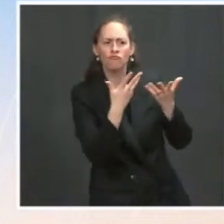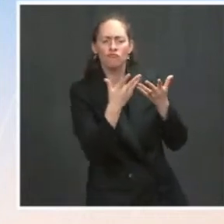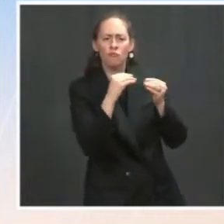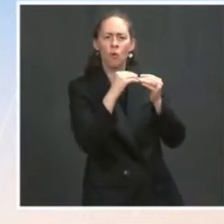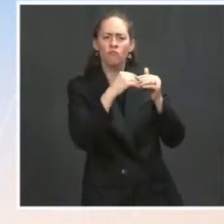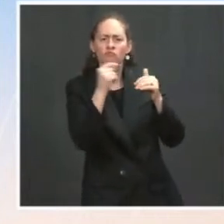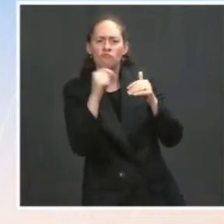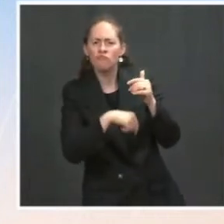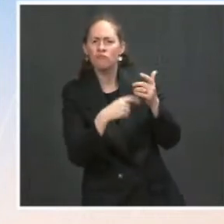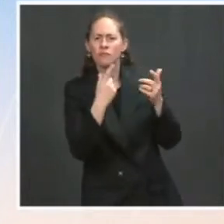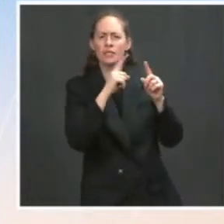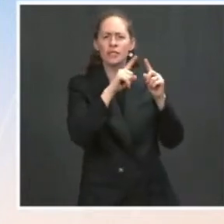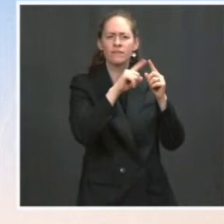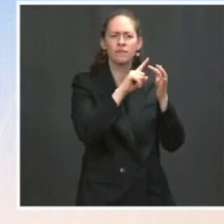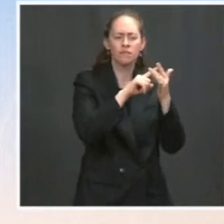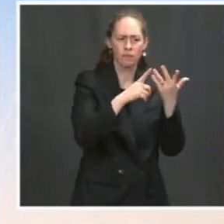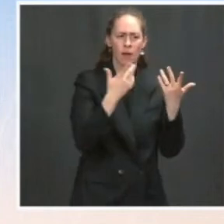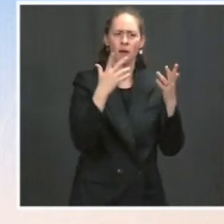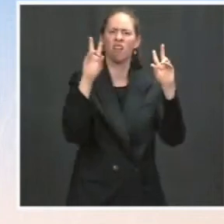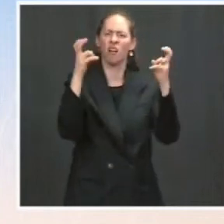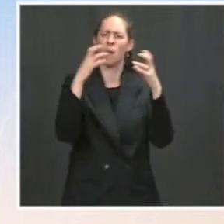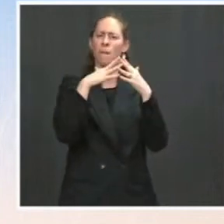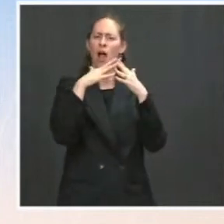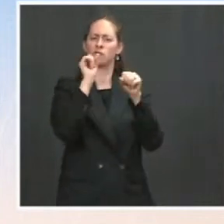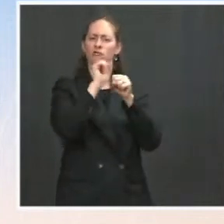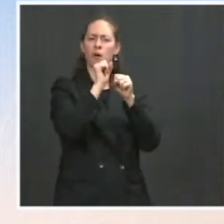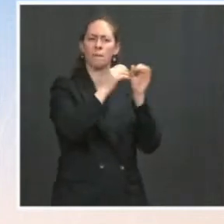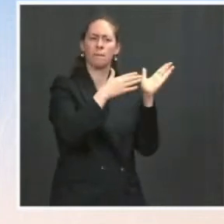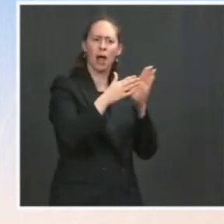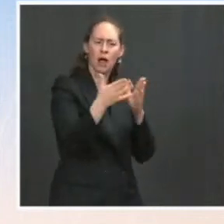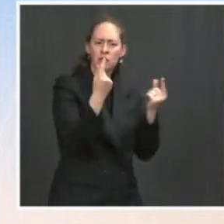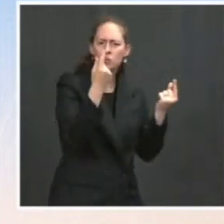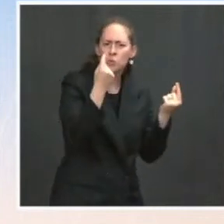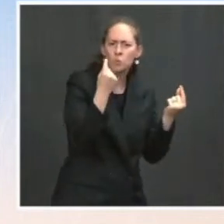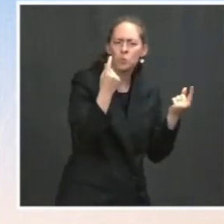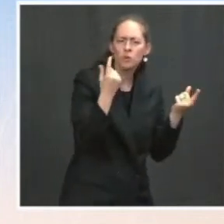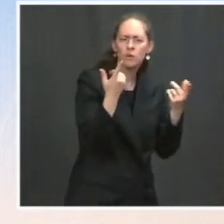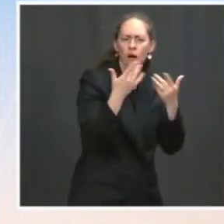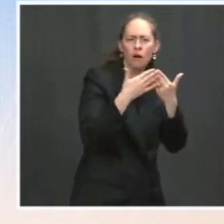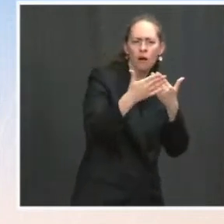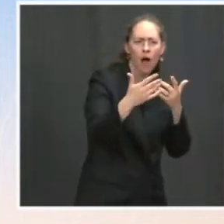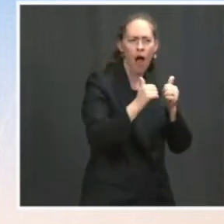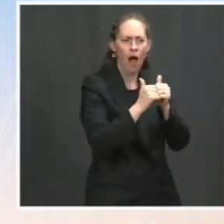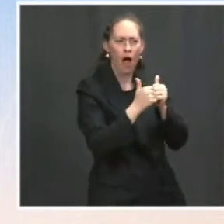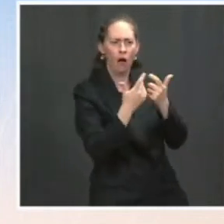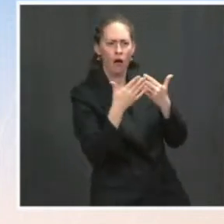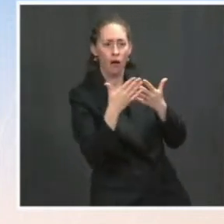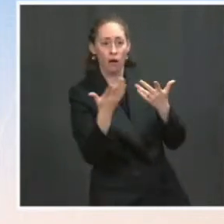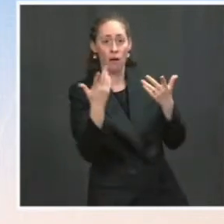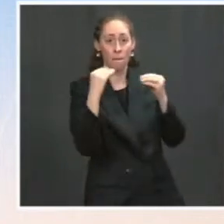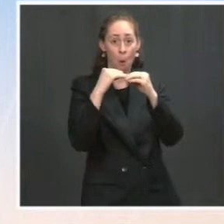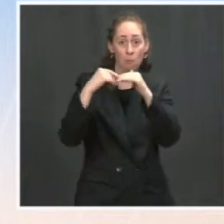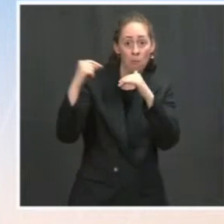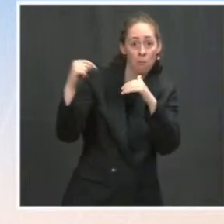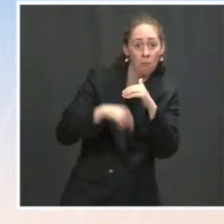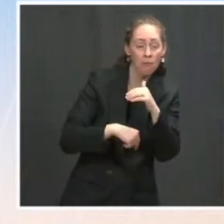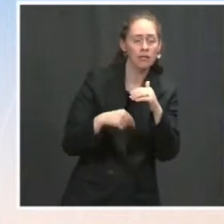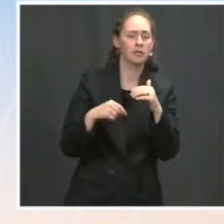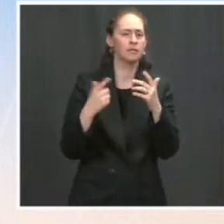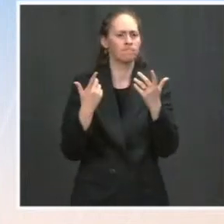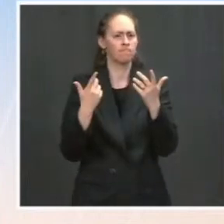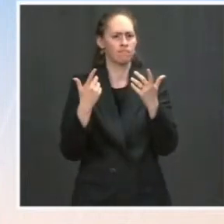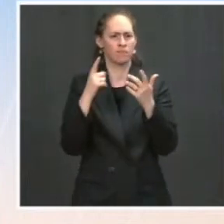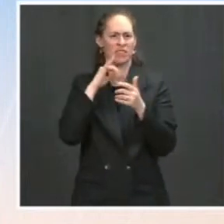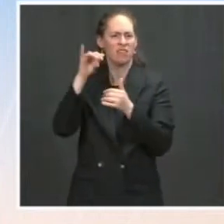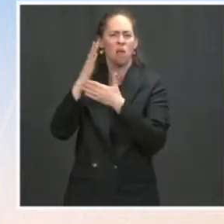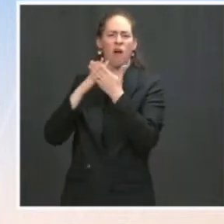American Jobs Plan, discuss the path forward, and I'm not sure we'll have a big readout afterwards, but it's just a part of his ongoing outreach. And then given